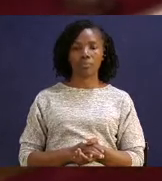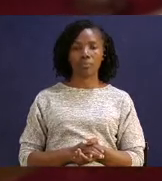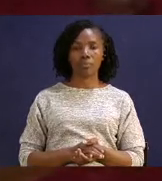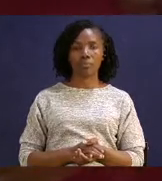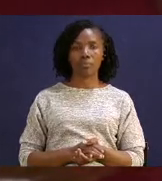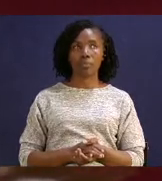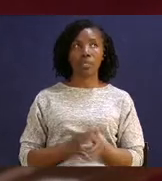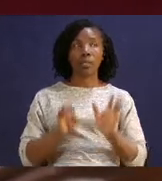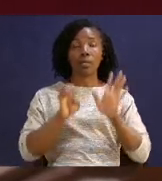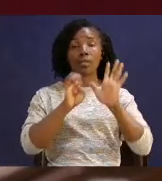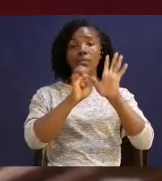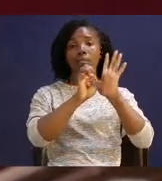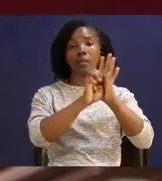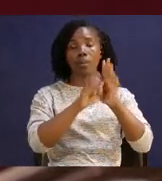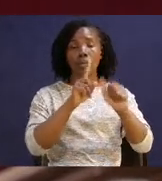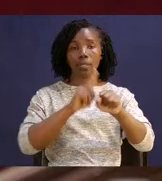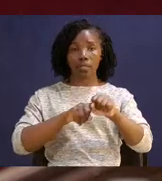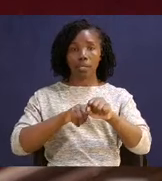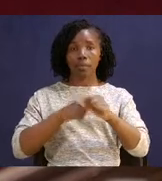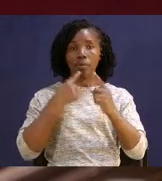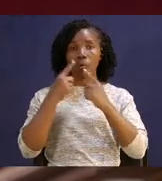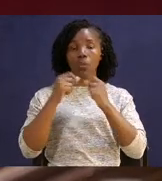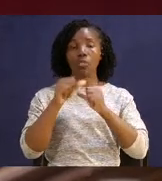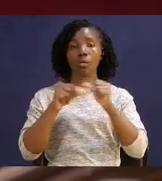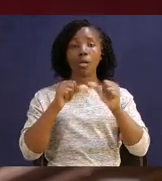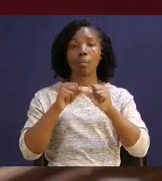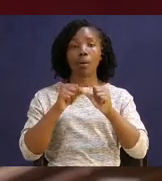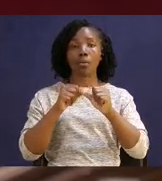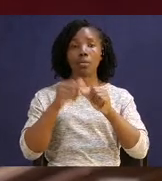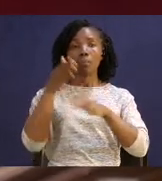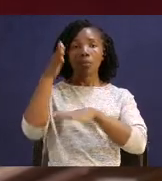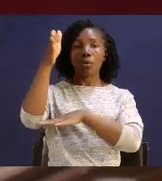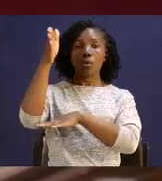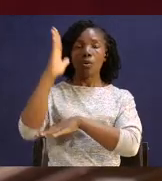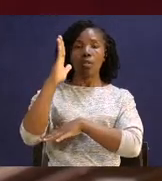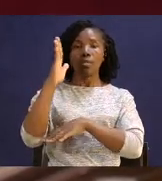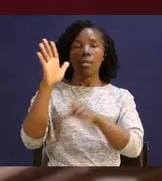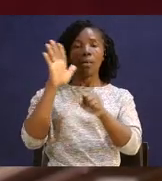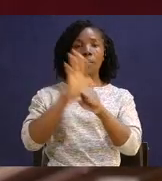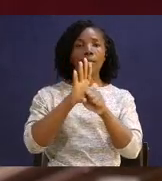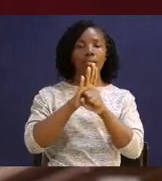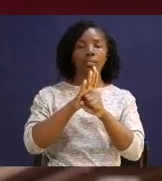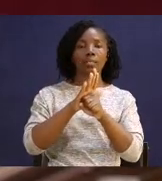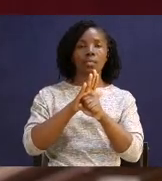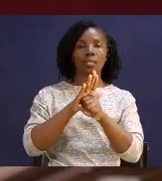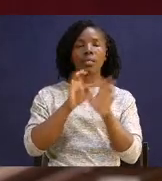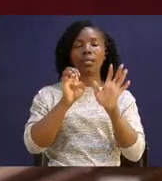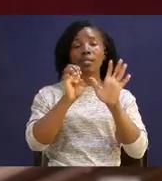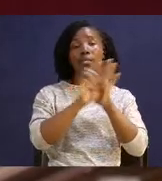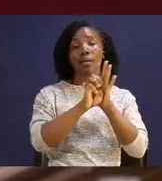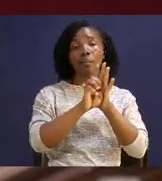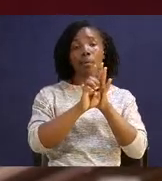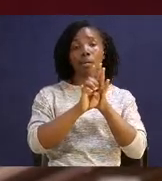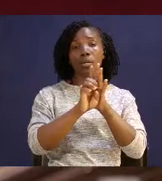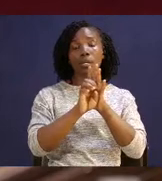Let me give you an example. When we talk about God's abundance, it's like talking about the Indian Ocean. Now, Indian Ocean